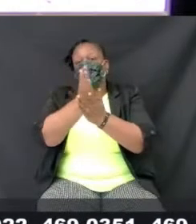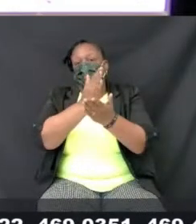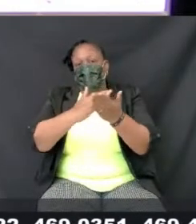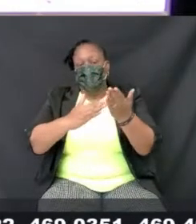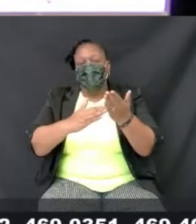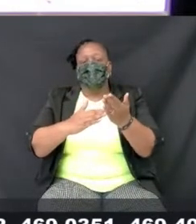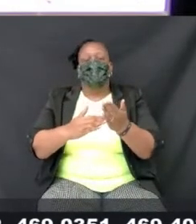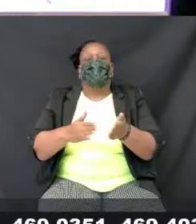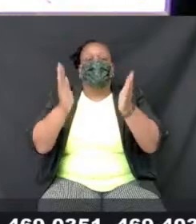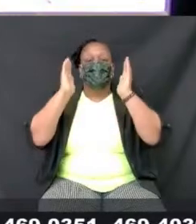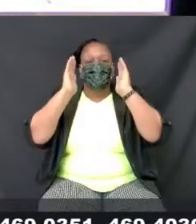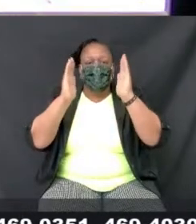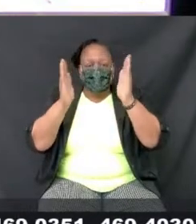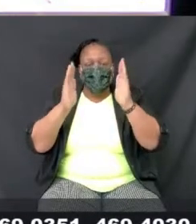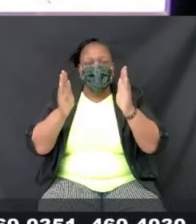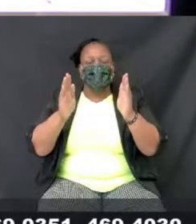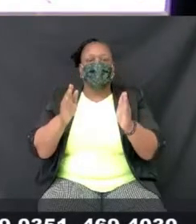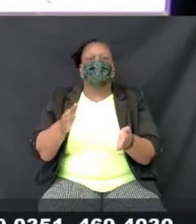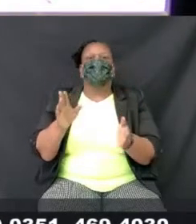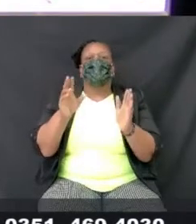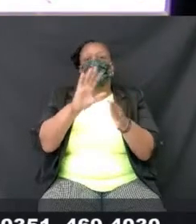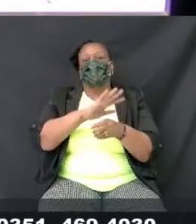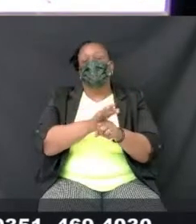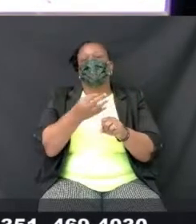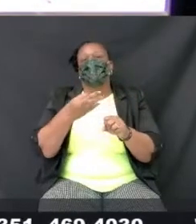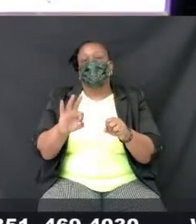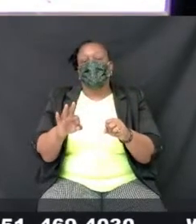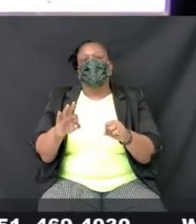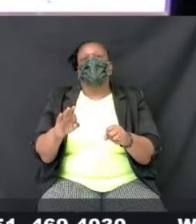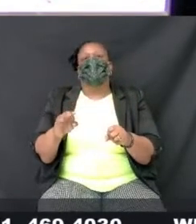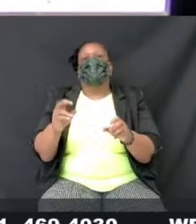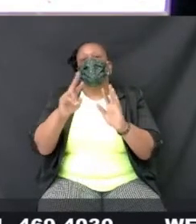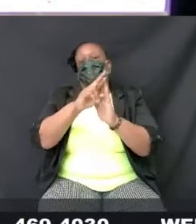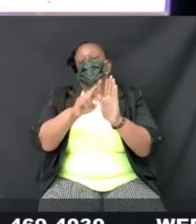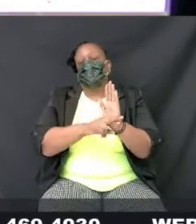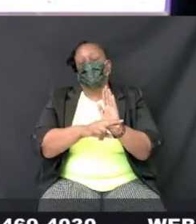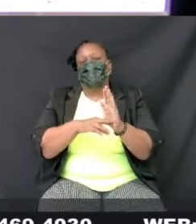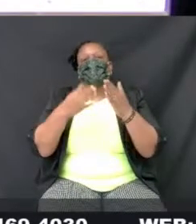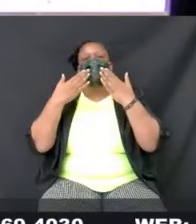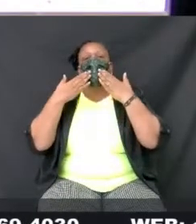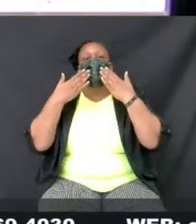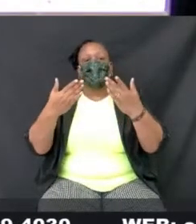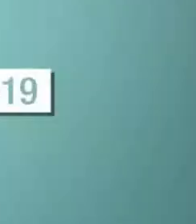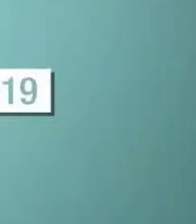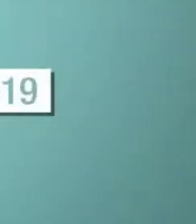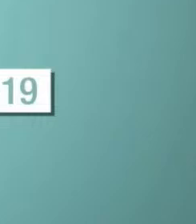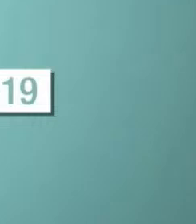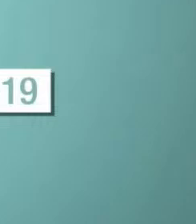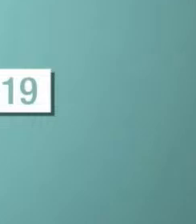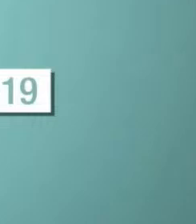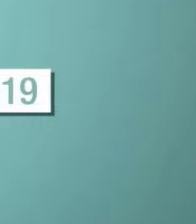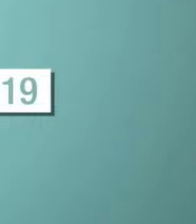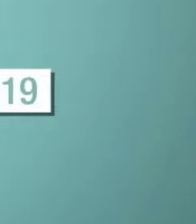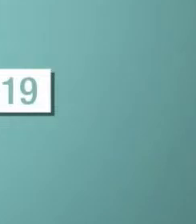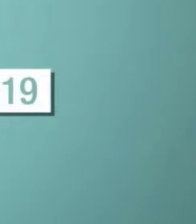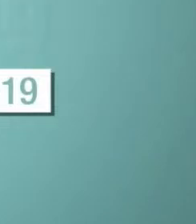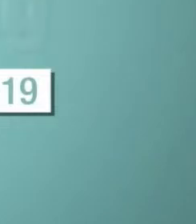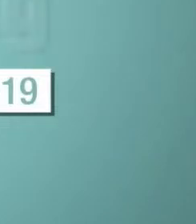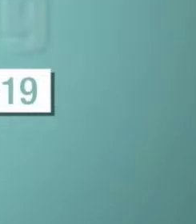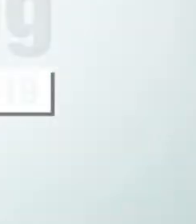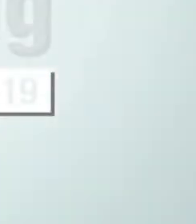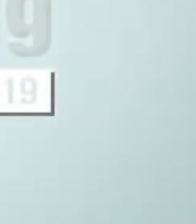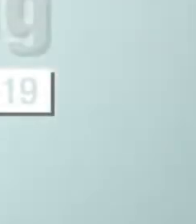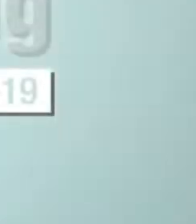COVID-19 protocols to keep us all safe. Thank you very much. I am Les Roy Williams.